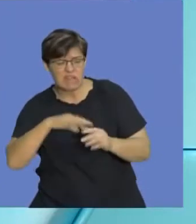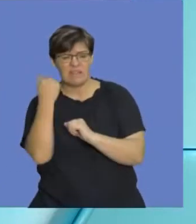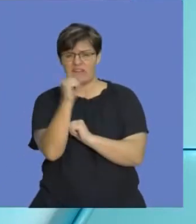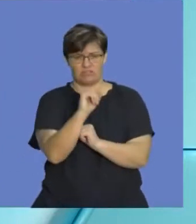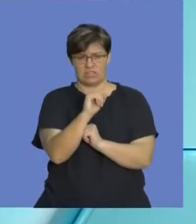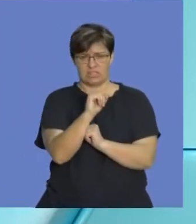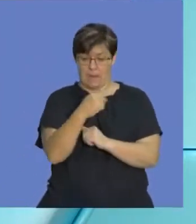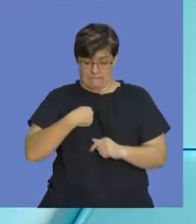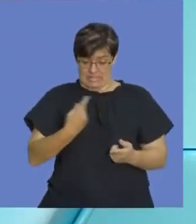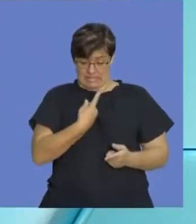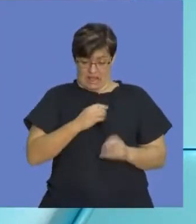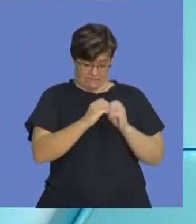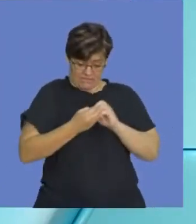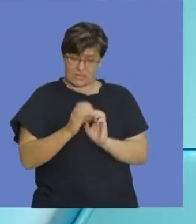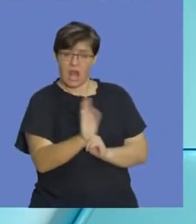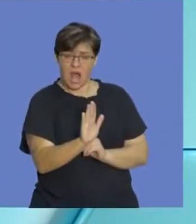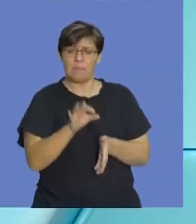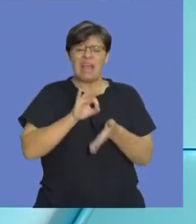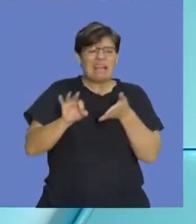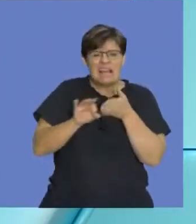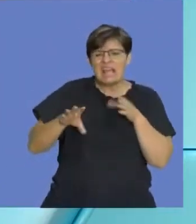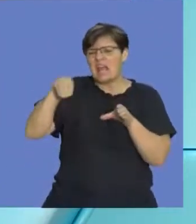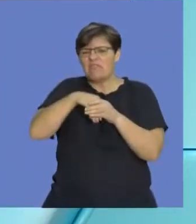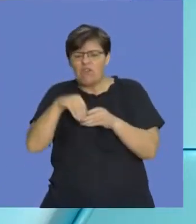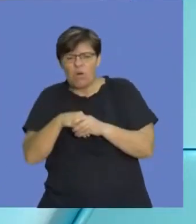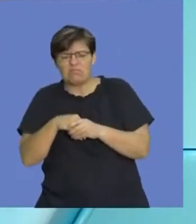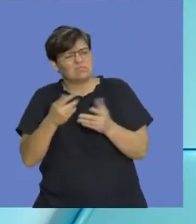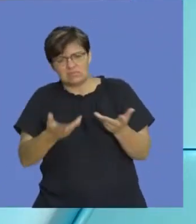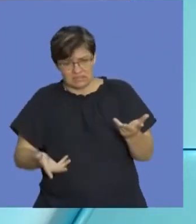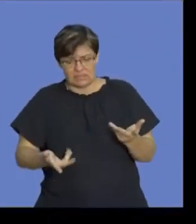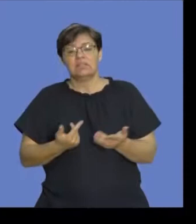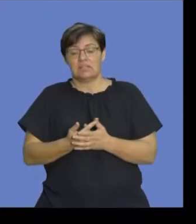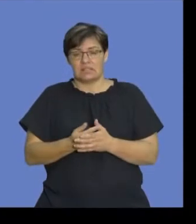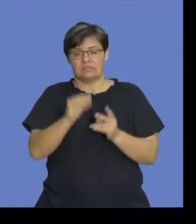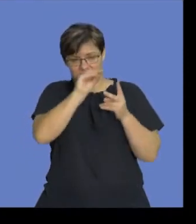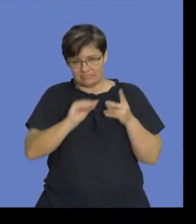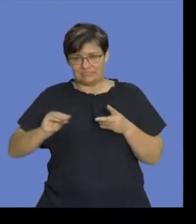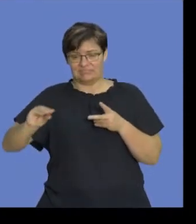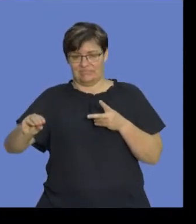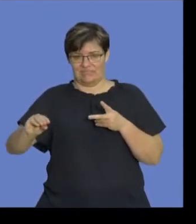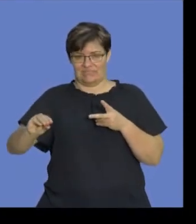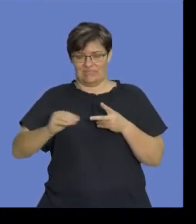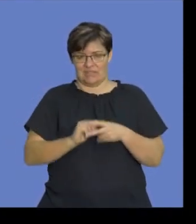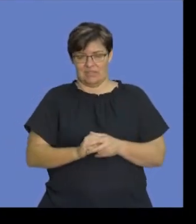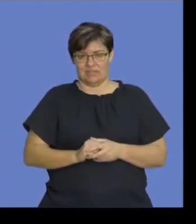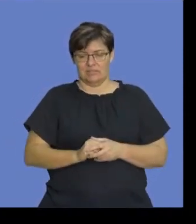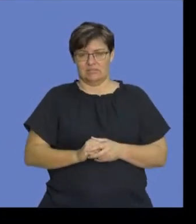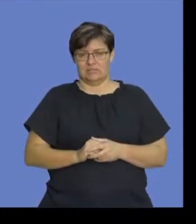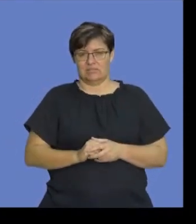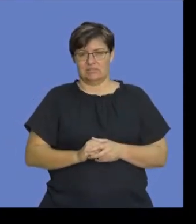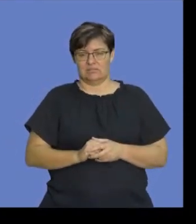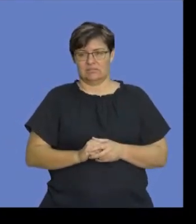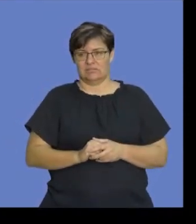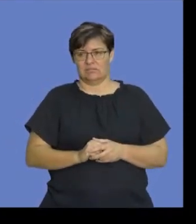the product, but part of factory overheads. That cost component will go there, right? So obviously we